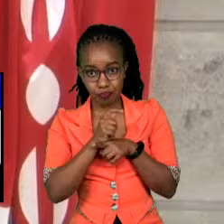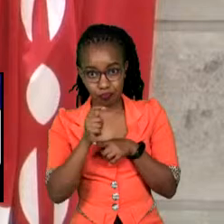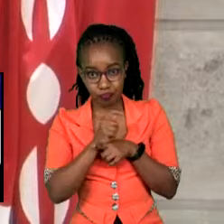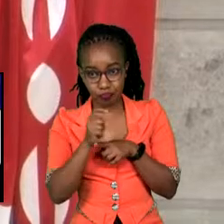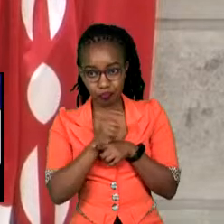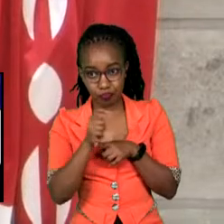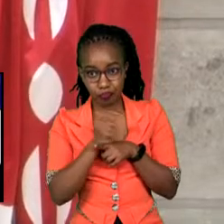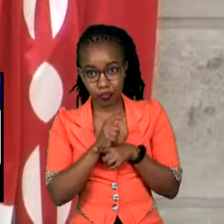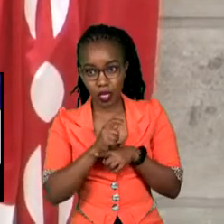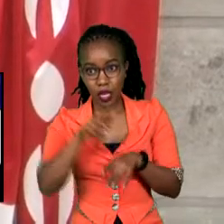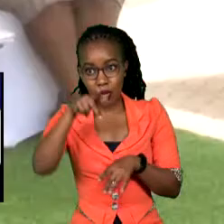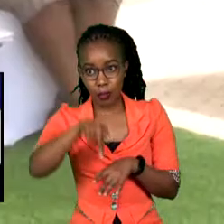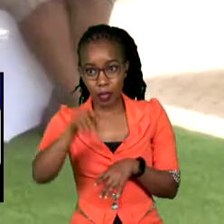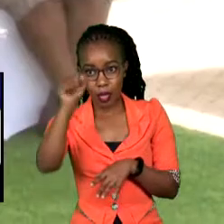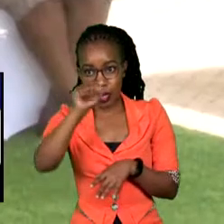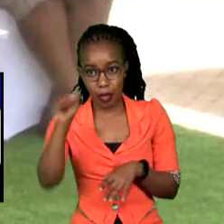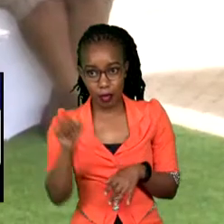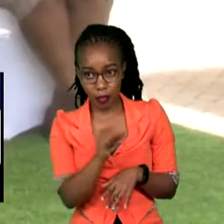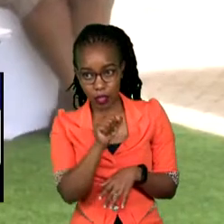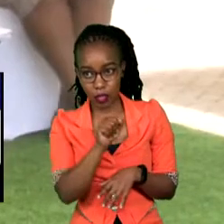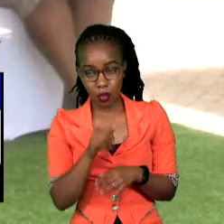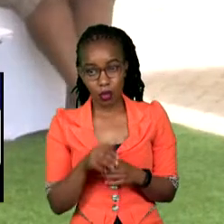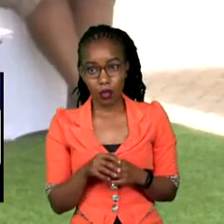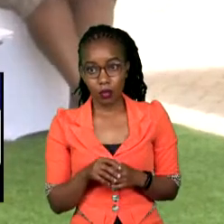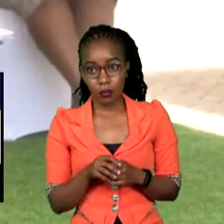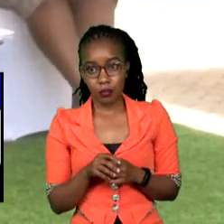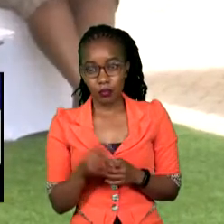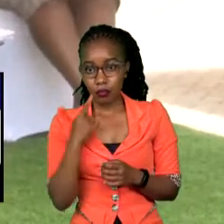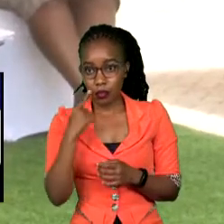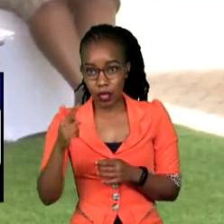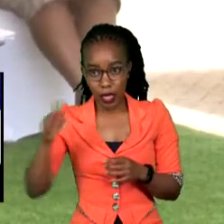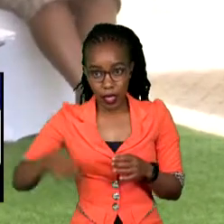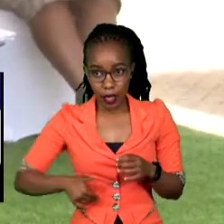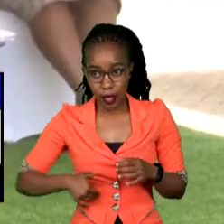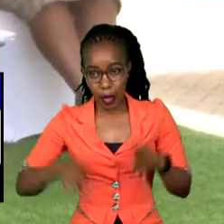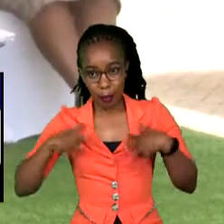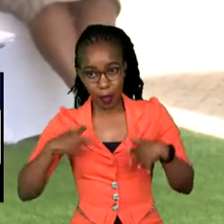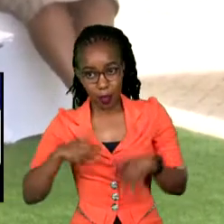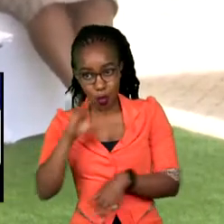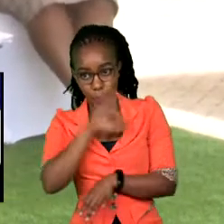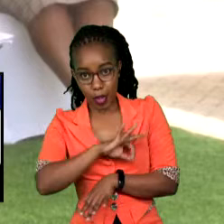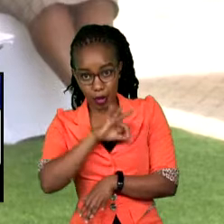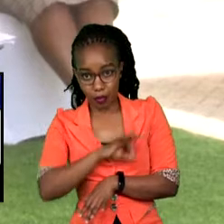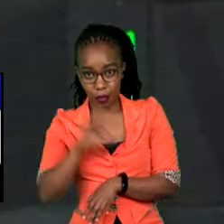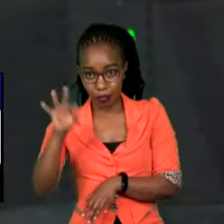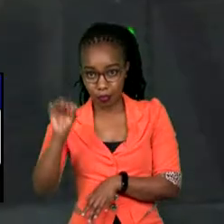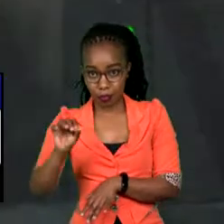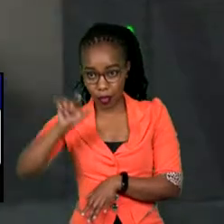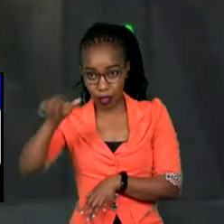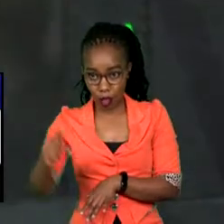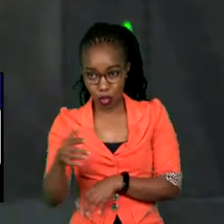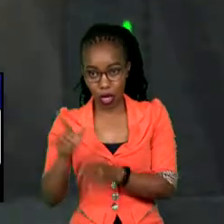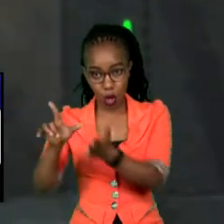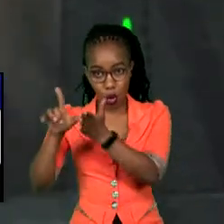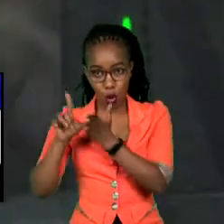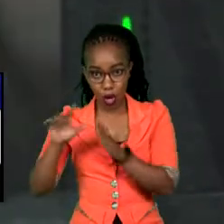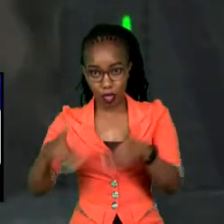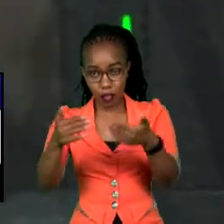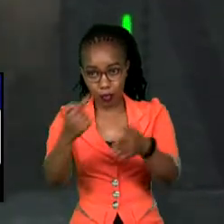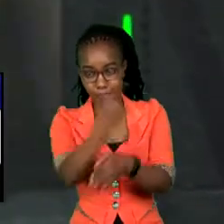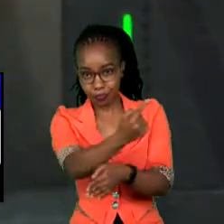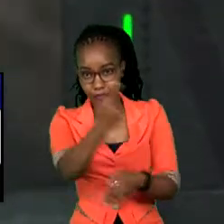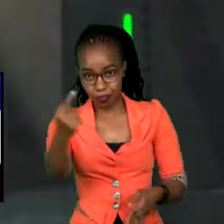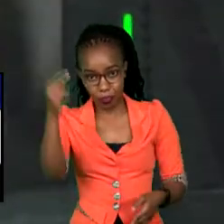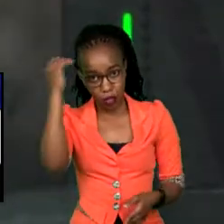Training Permanent Secretary Dr. Margaret Mokima has added that the youth stand to benefit from a 30,000 grant issued to each student